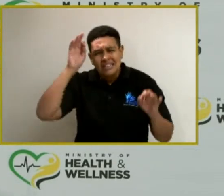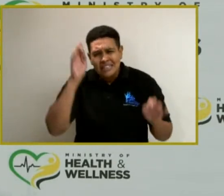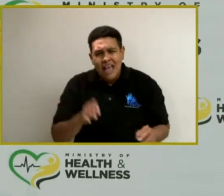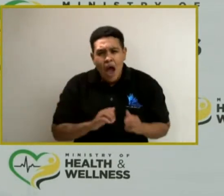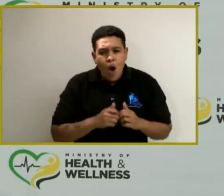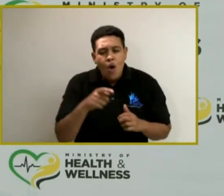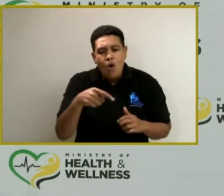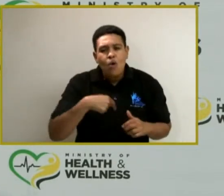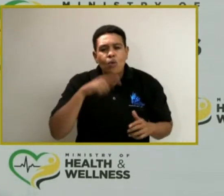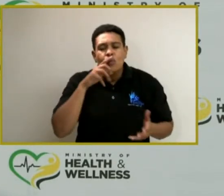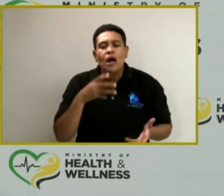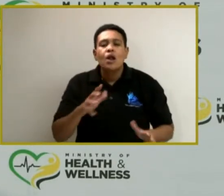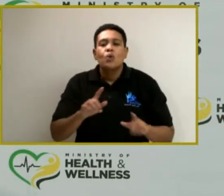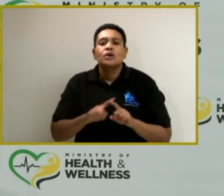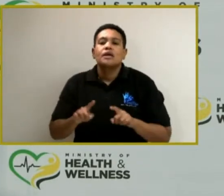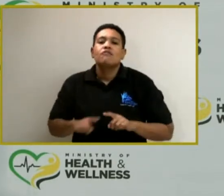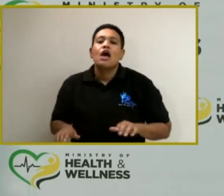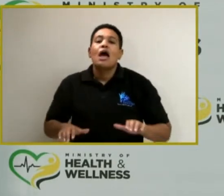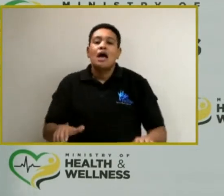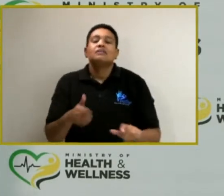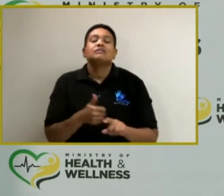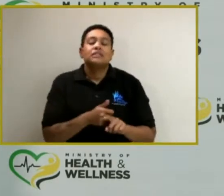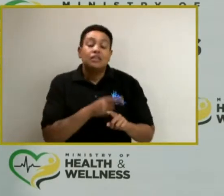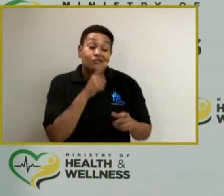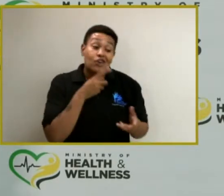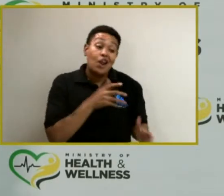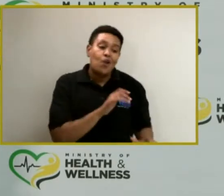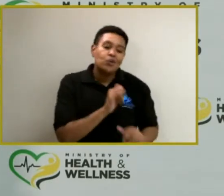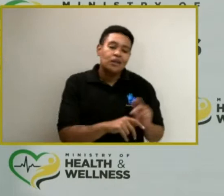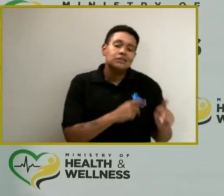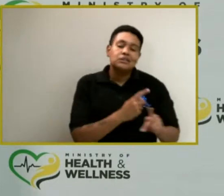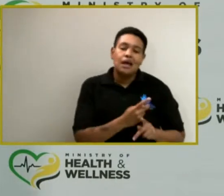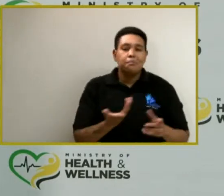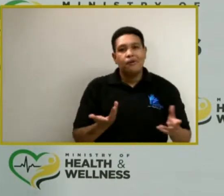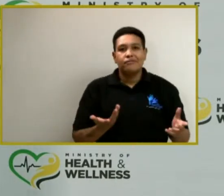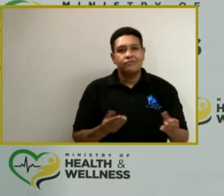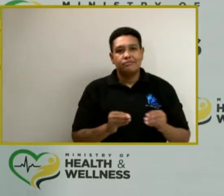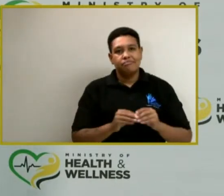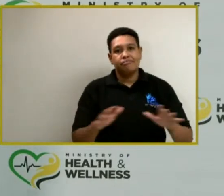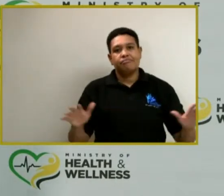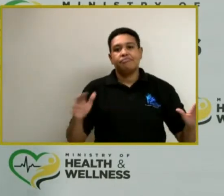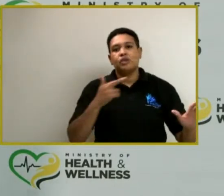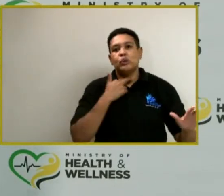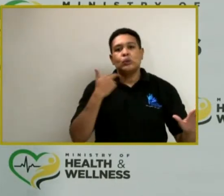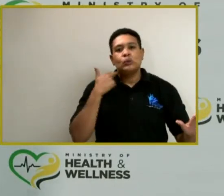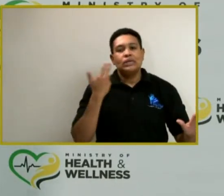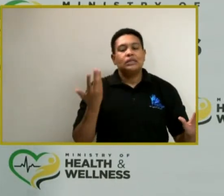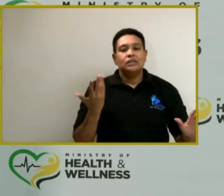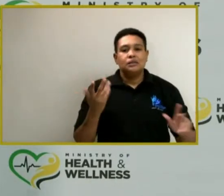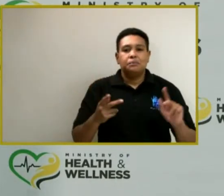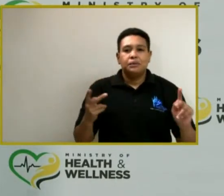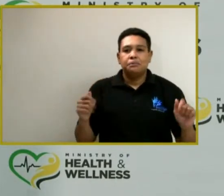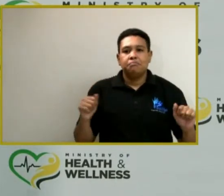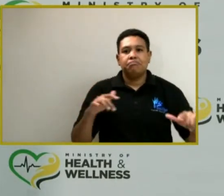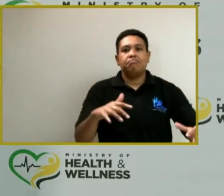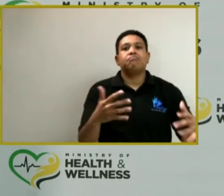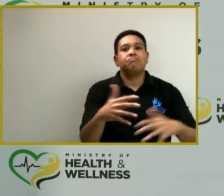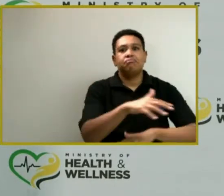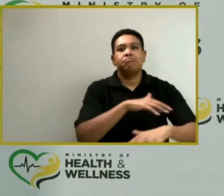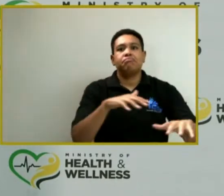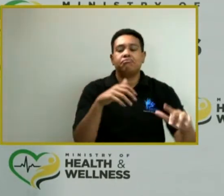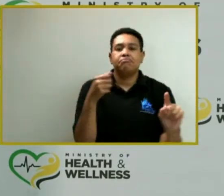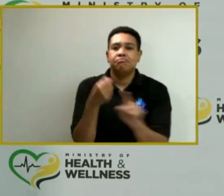we allow activities that allow for that kind of risk profile around people coming together.